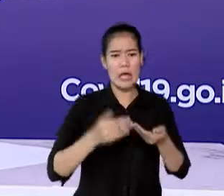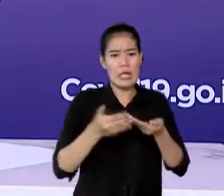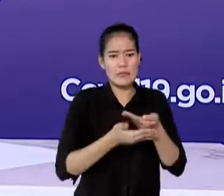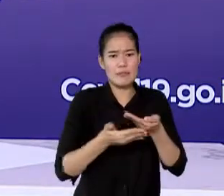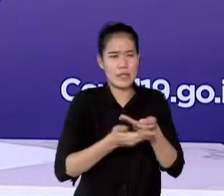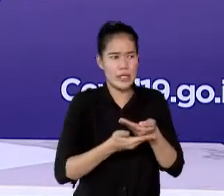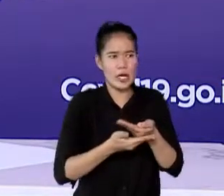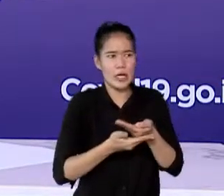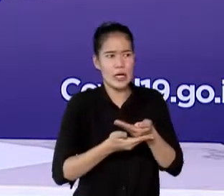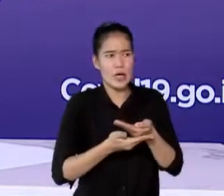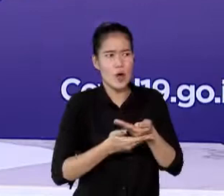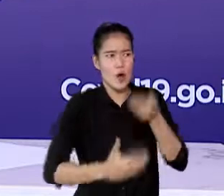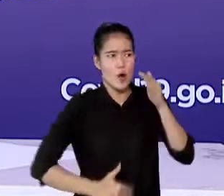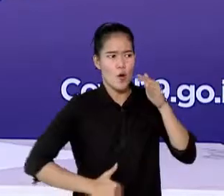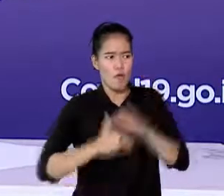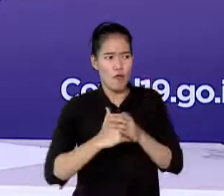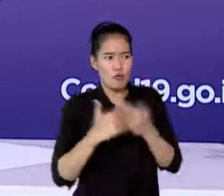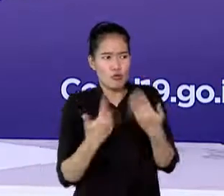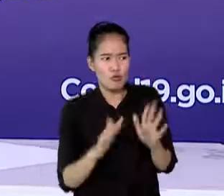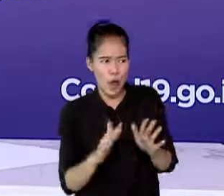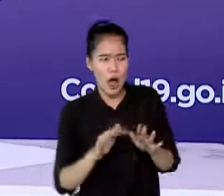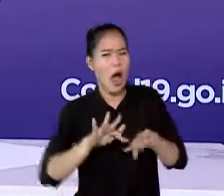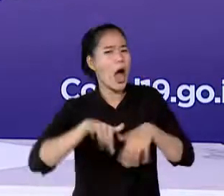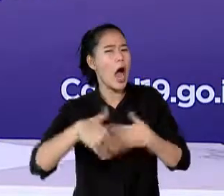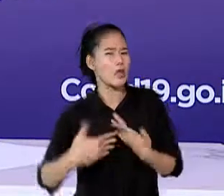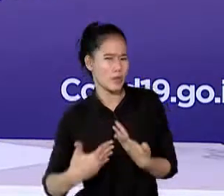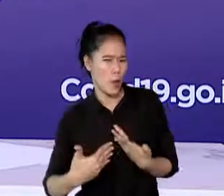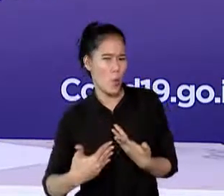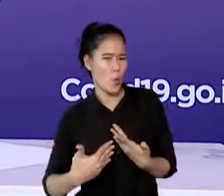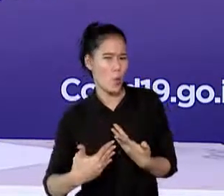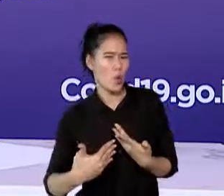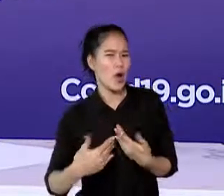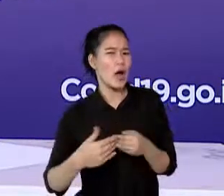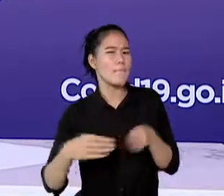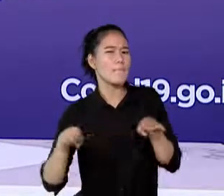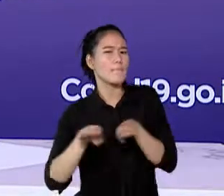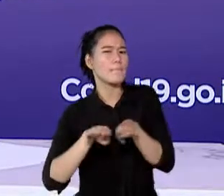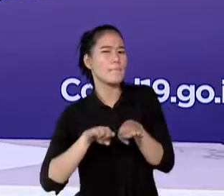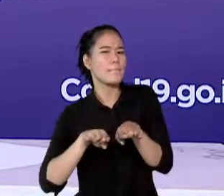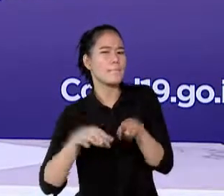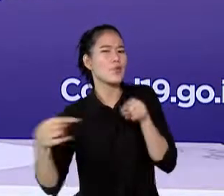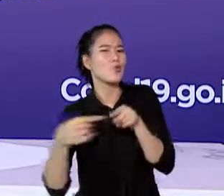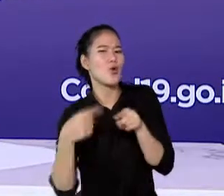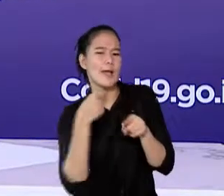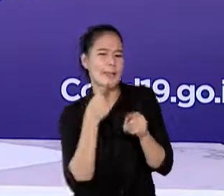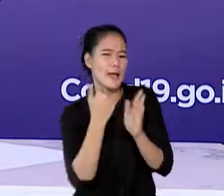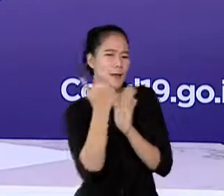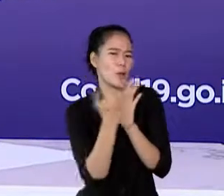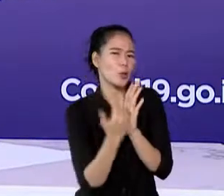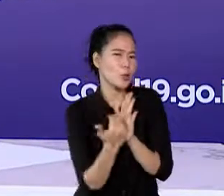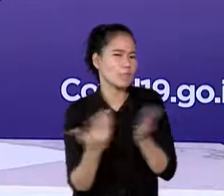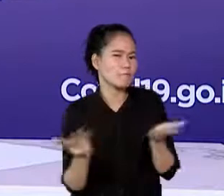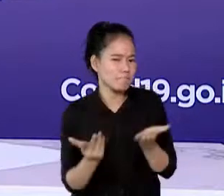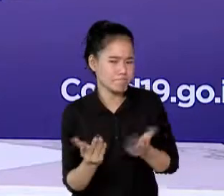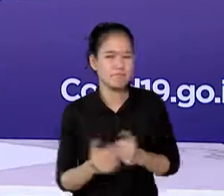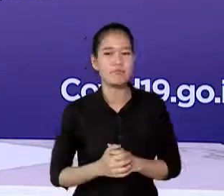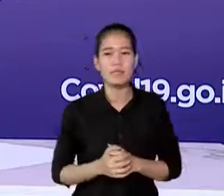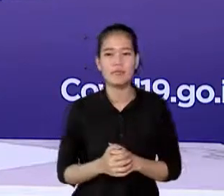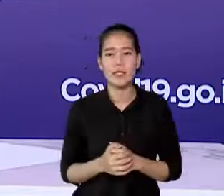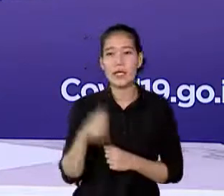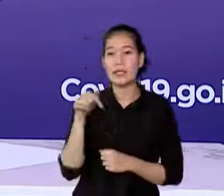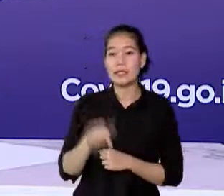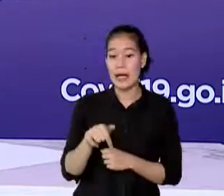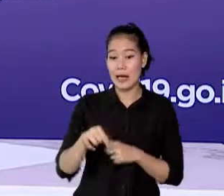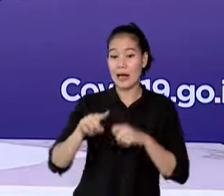for those that are already registered, or is it because of policy reversal, concluding the program?